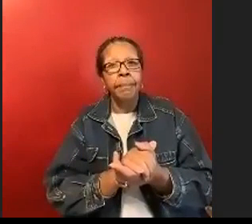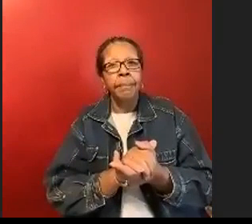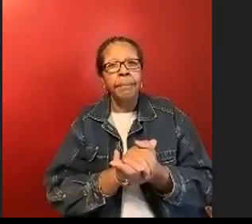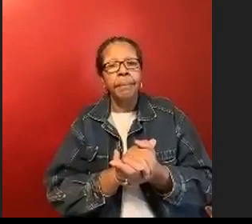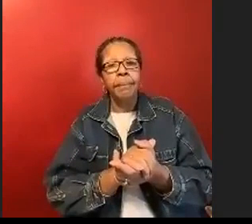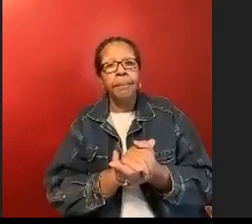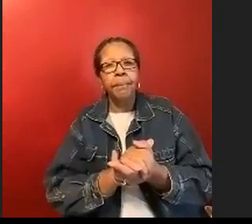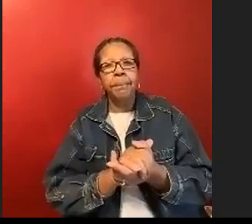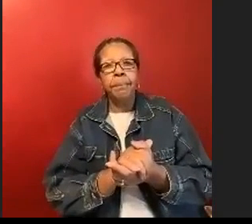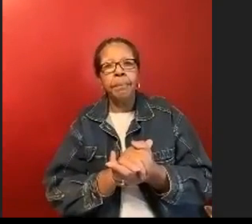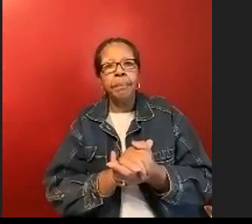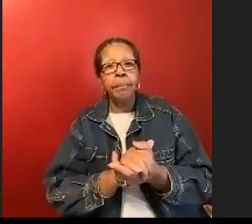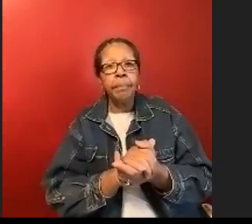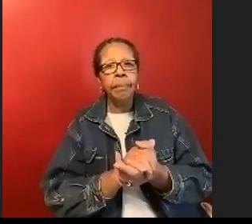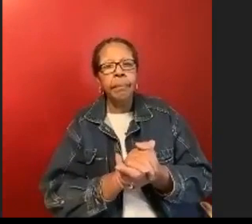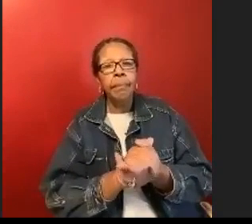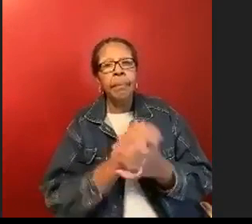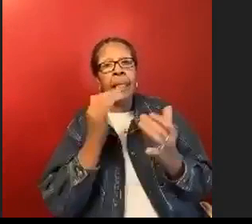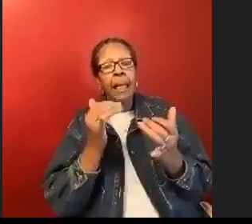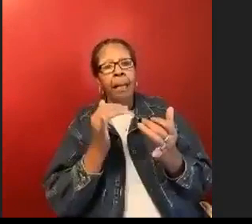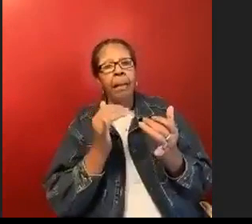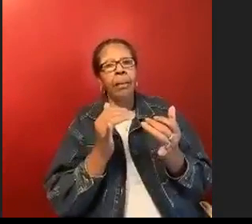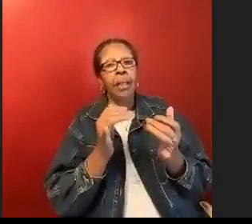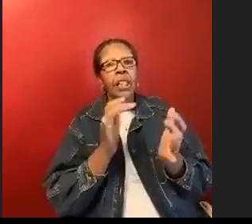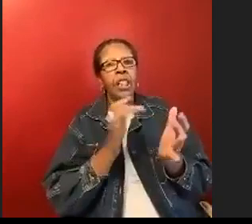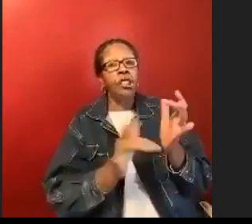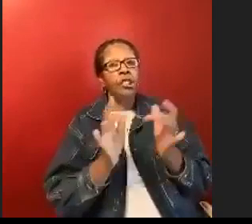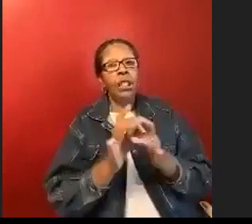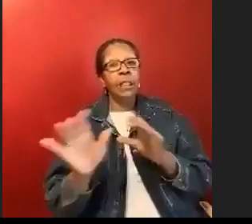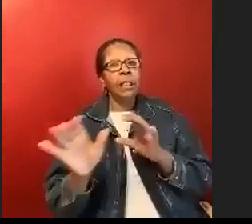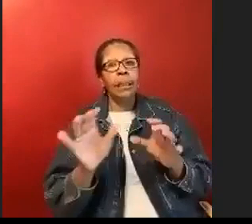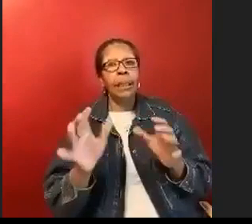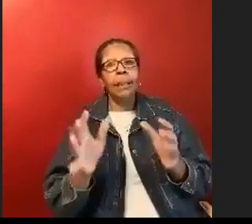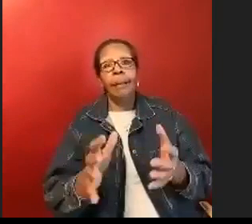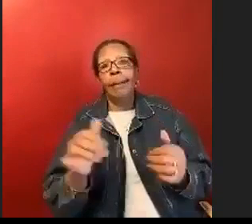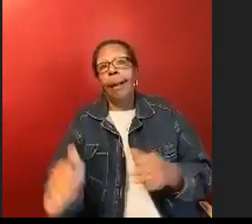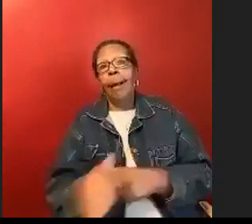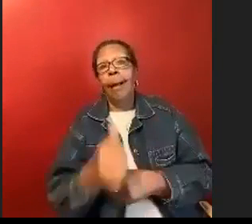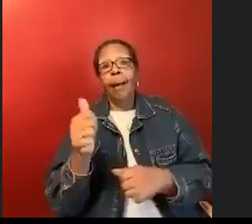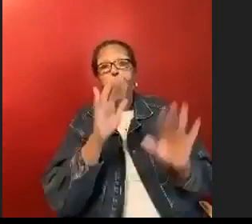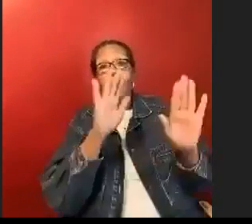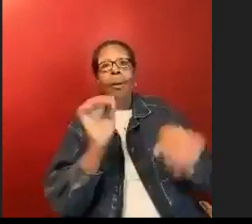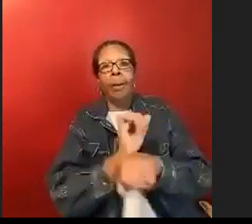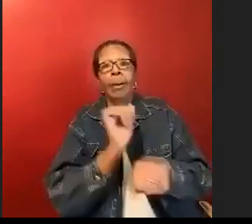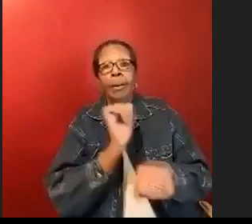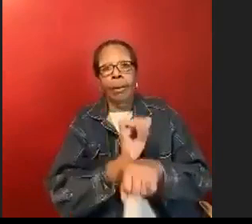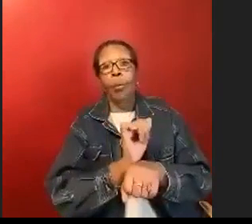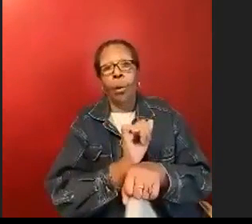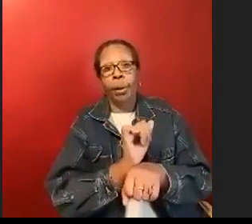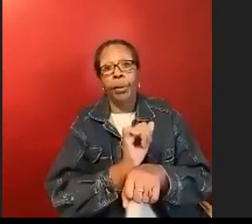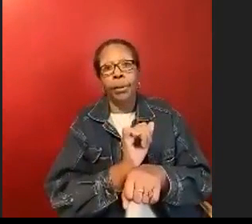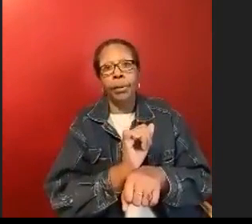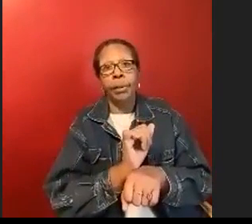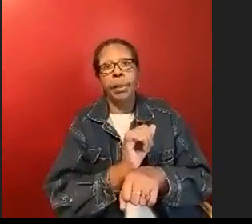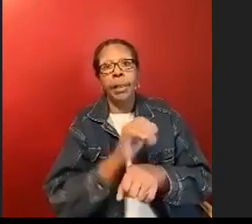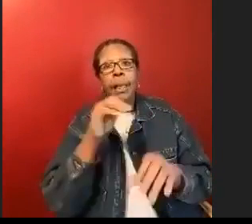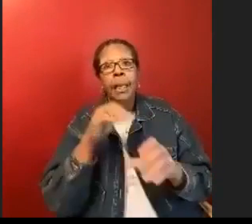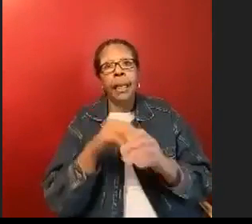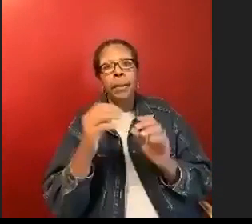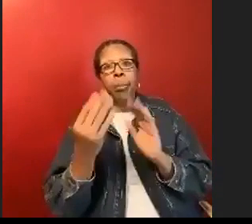say, now Jesus did many other signs in the presence of his disciples, which are not written in this